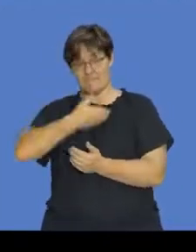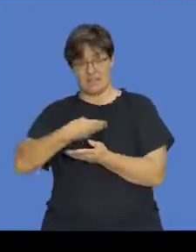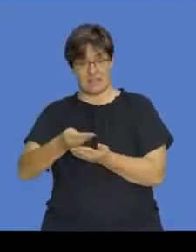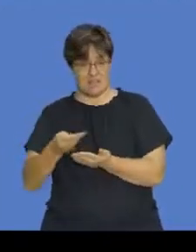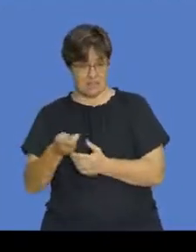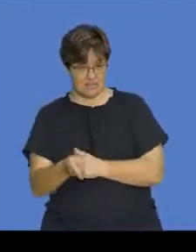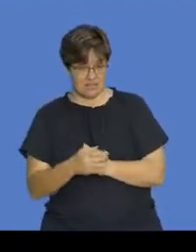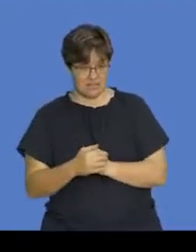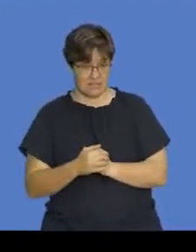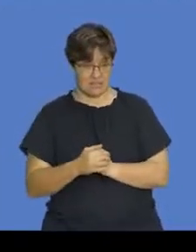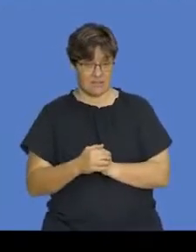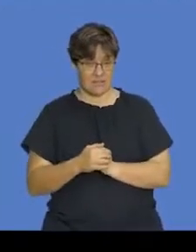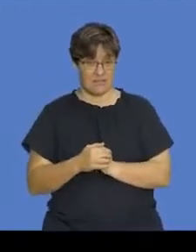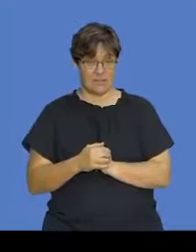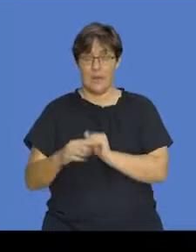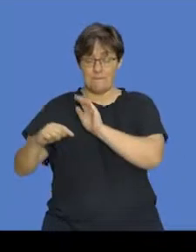card